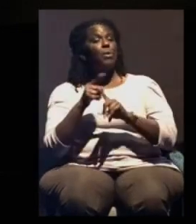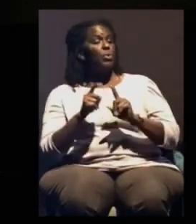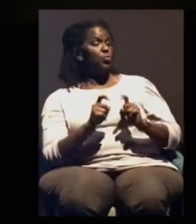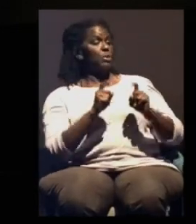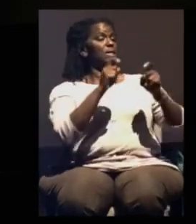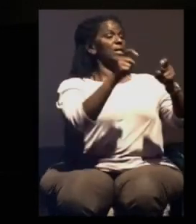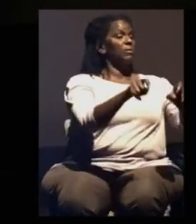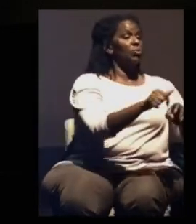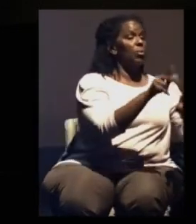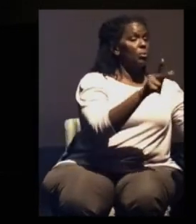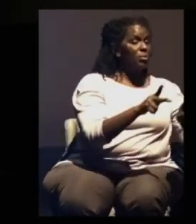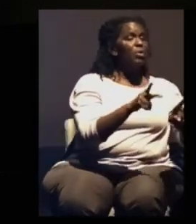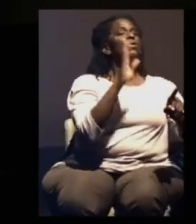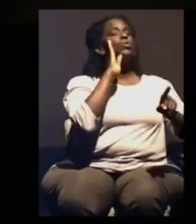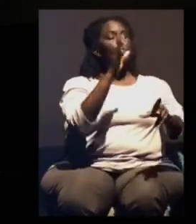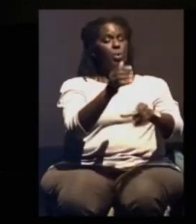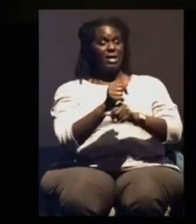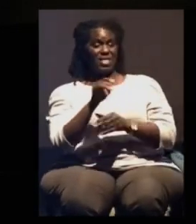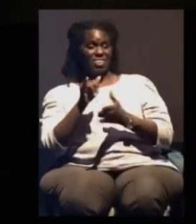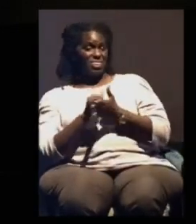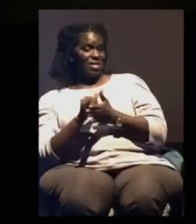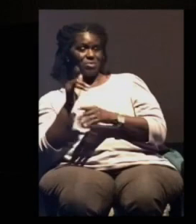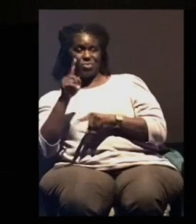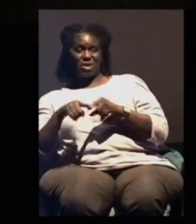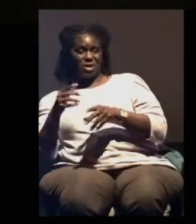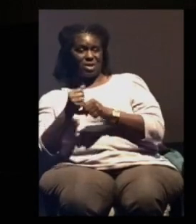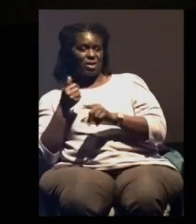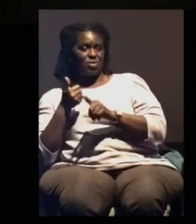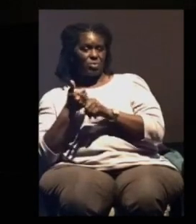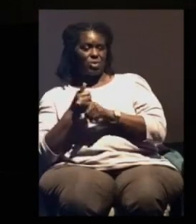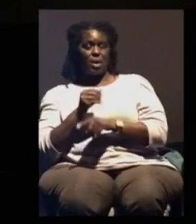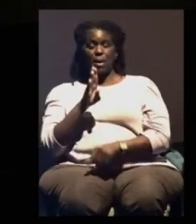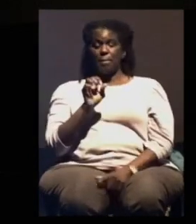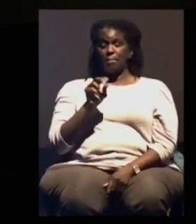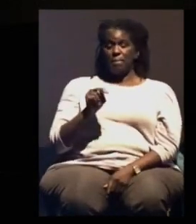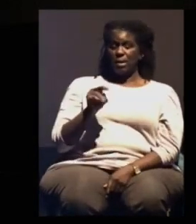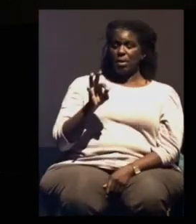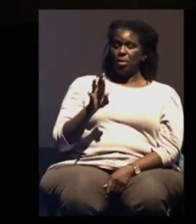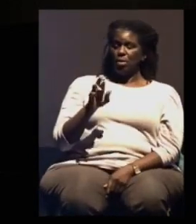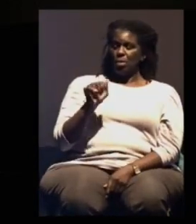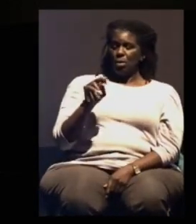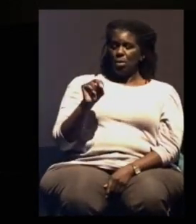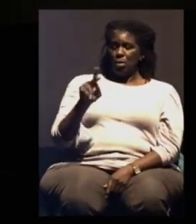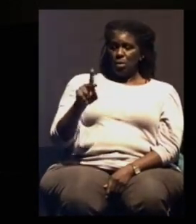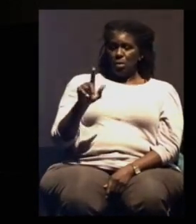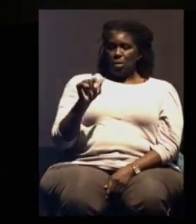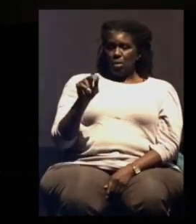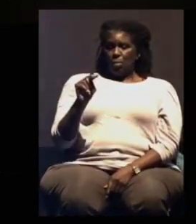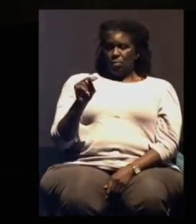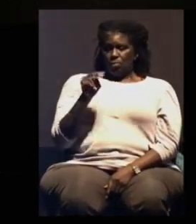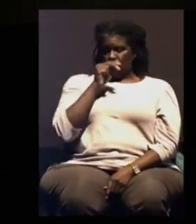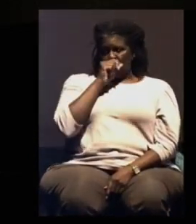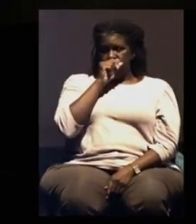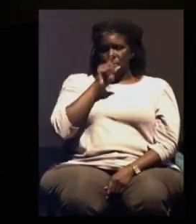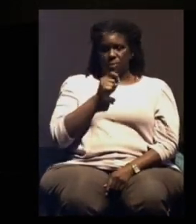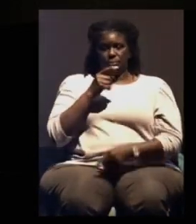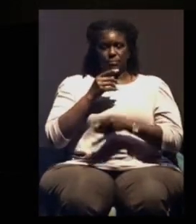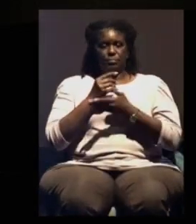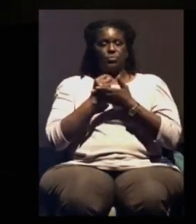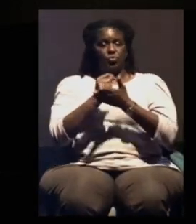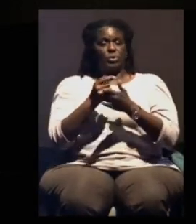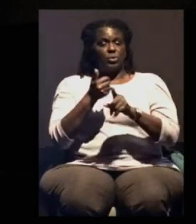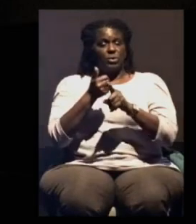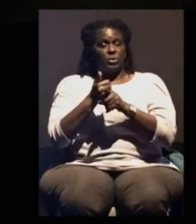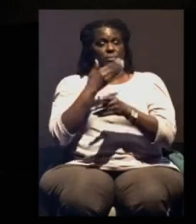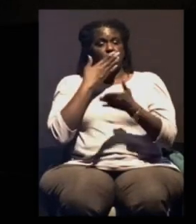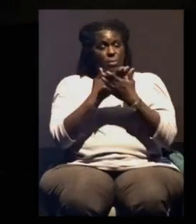else. You can't get them on your own. Ben Franklin said, when you are good to others, you're best to yourself. He didn't say when you're